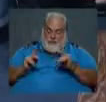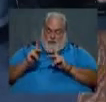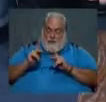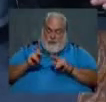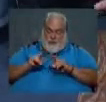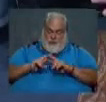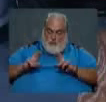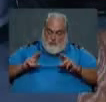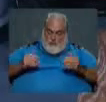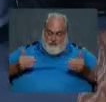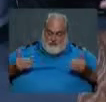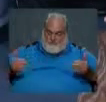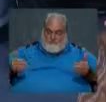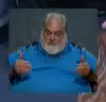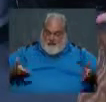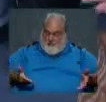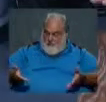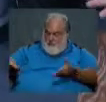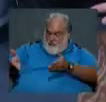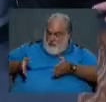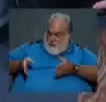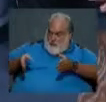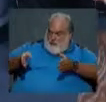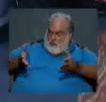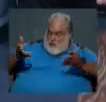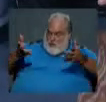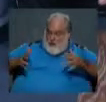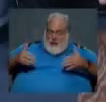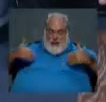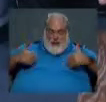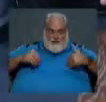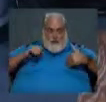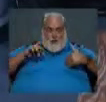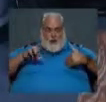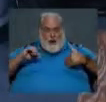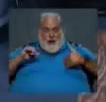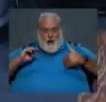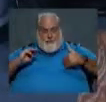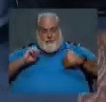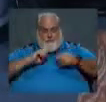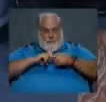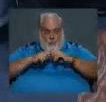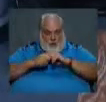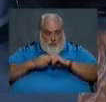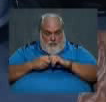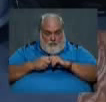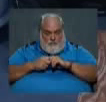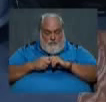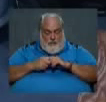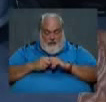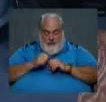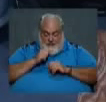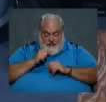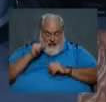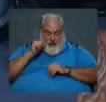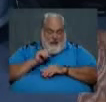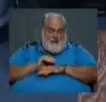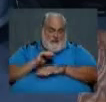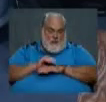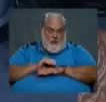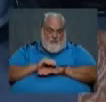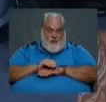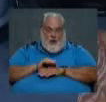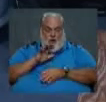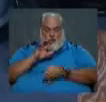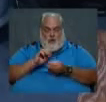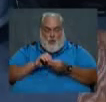the street. And we already have a crime problem in Little Rock we're aware of. Just on the news last night, I think we've had